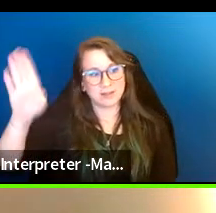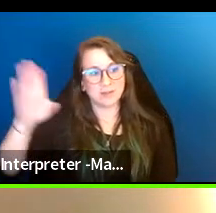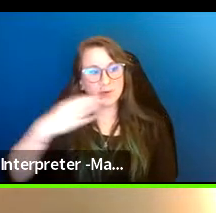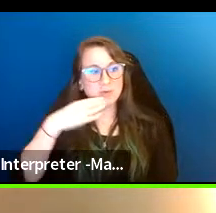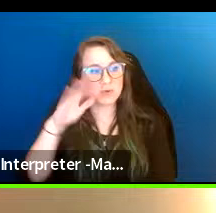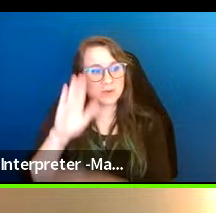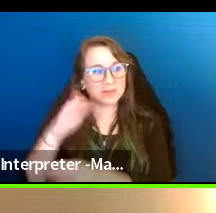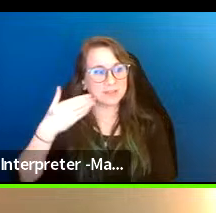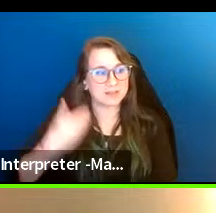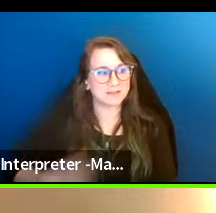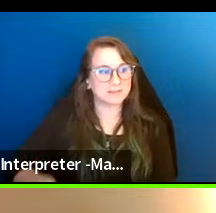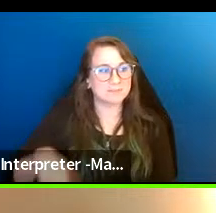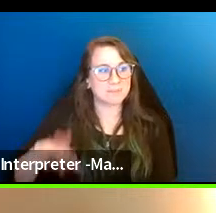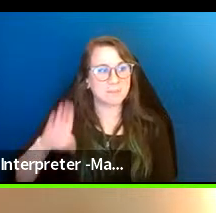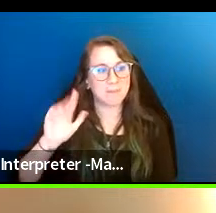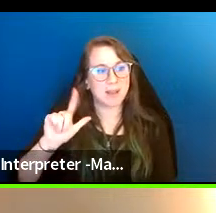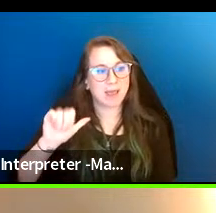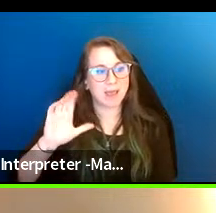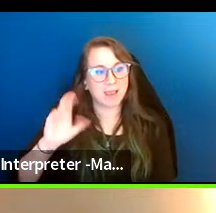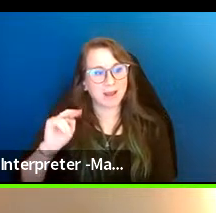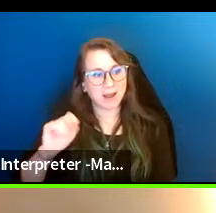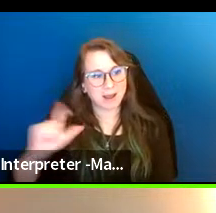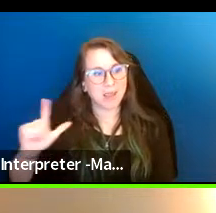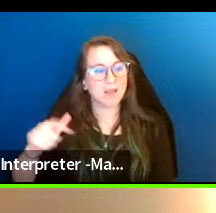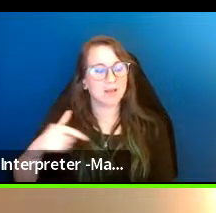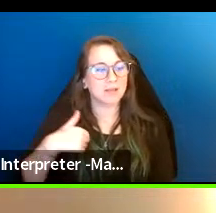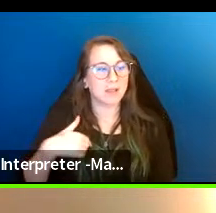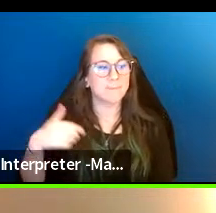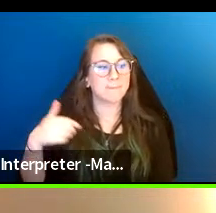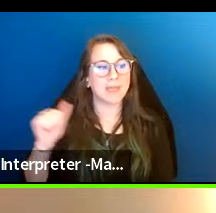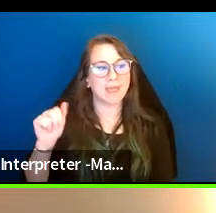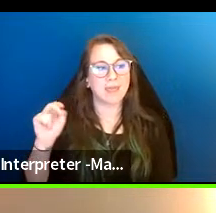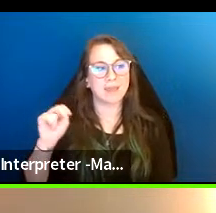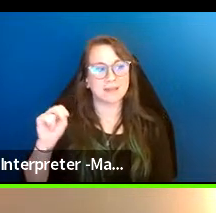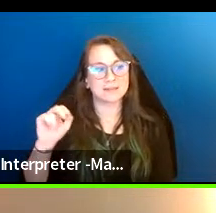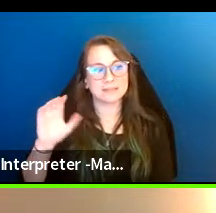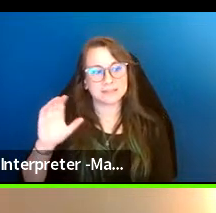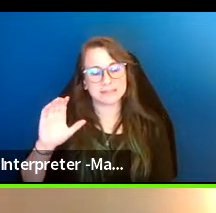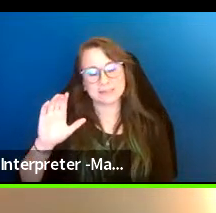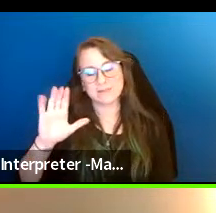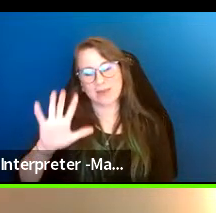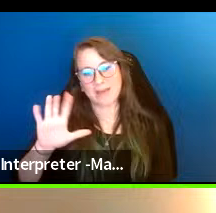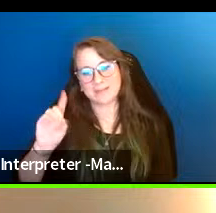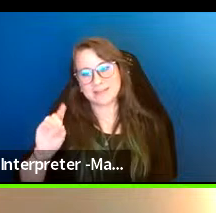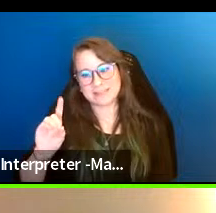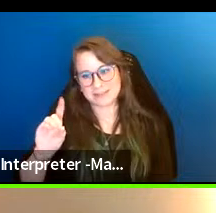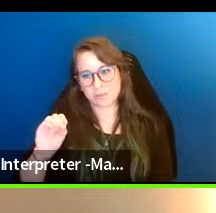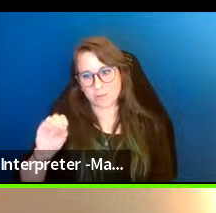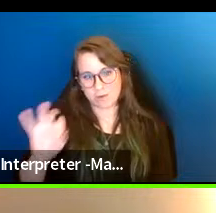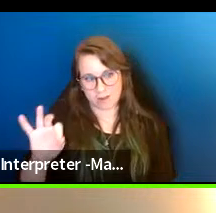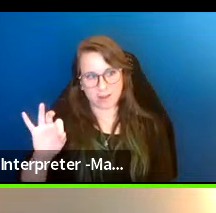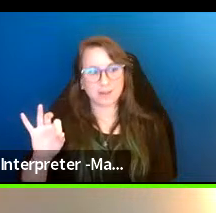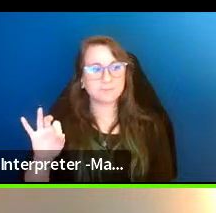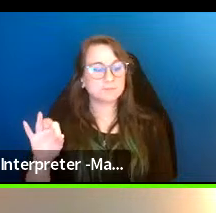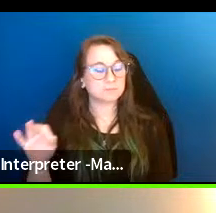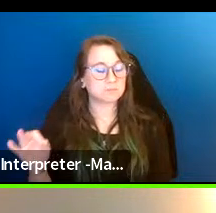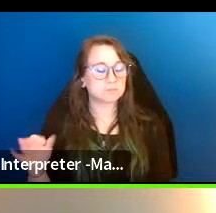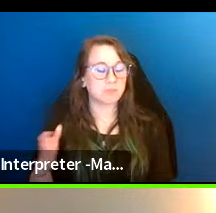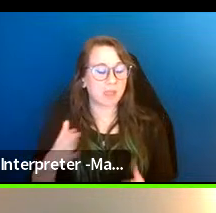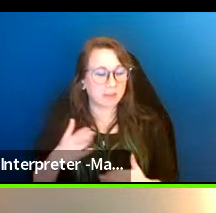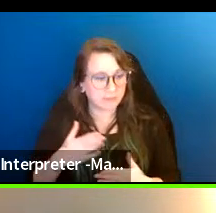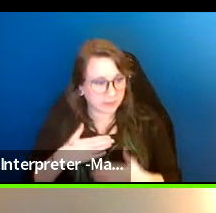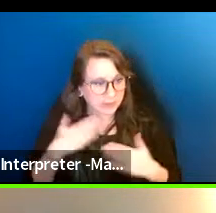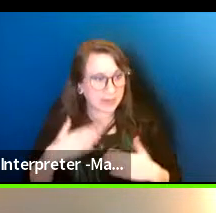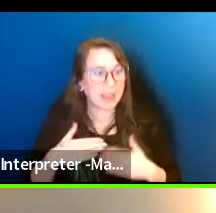is Bernice Blacknell. I'm the ANC Commissioner for 5D09. I am very happy that